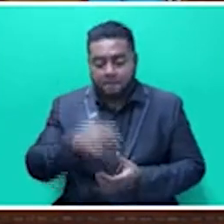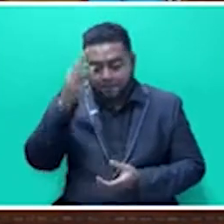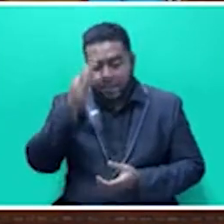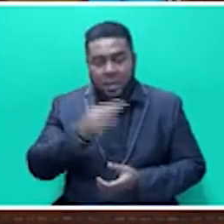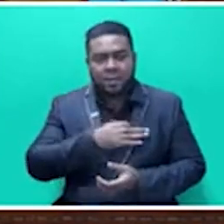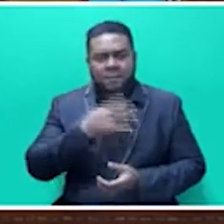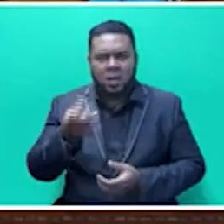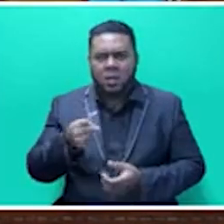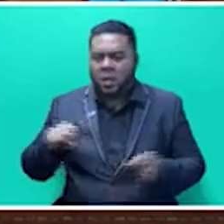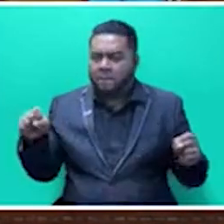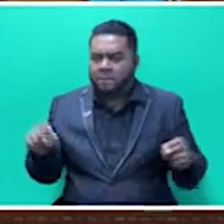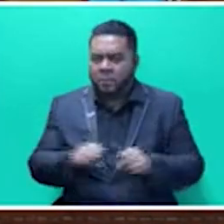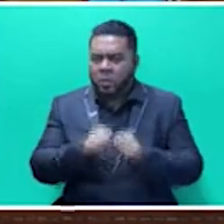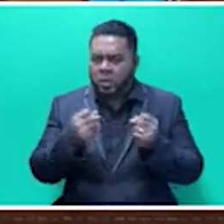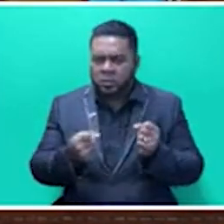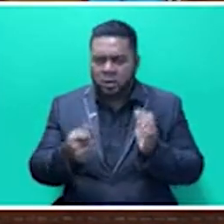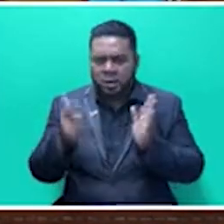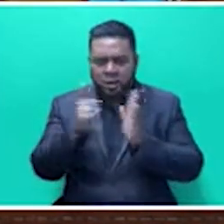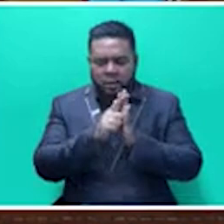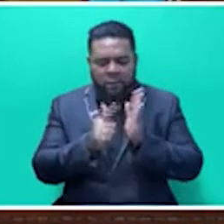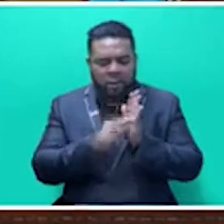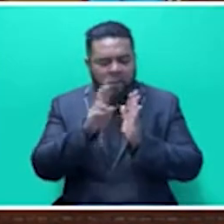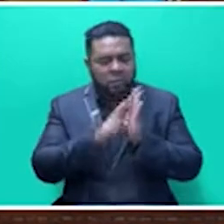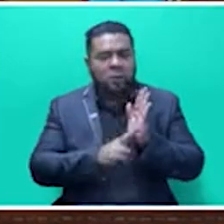that there has been a breach of privilege.